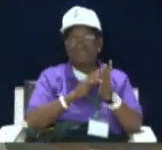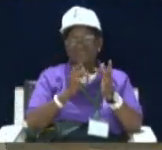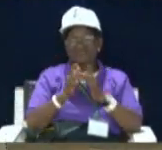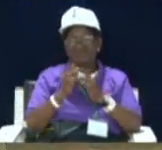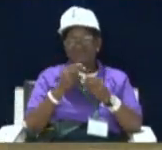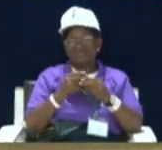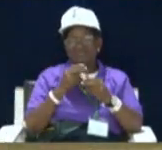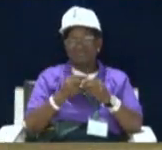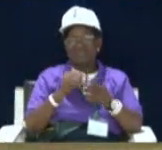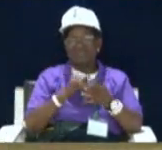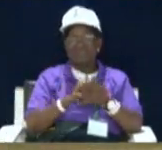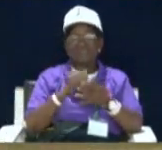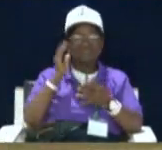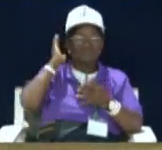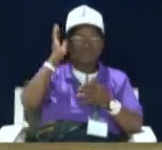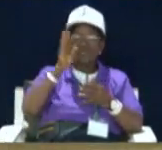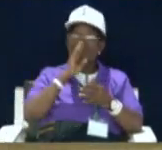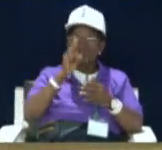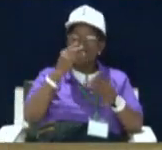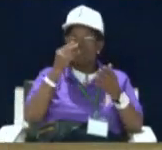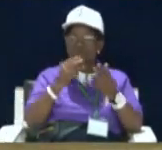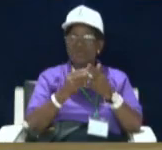It shall be well with you.